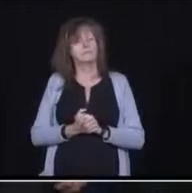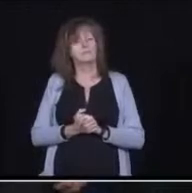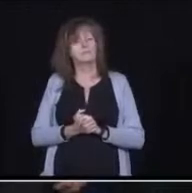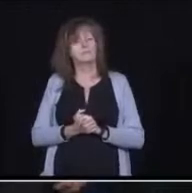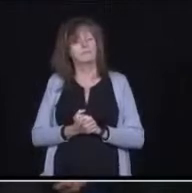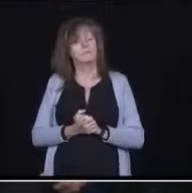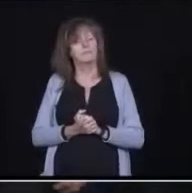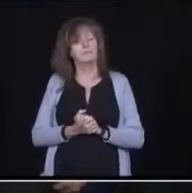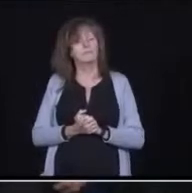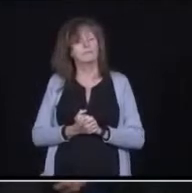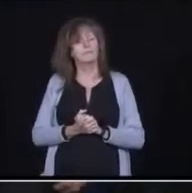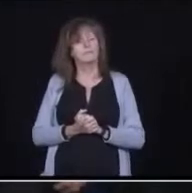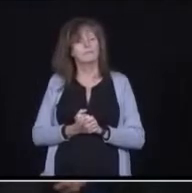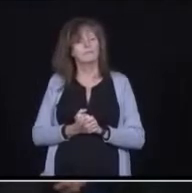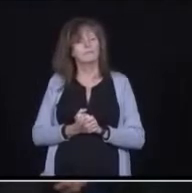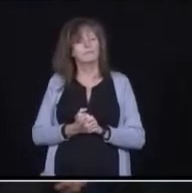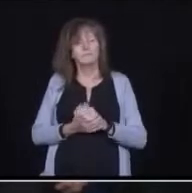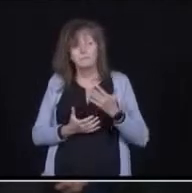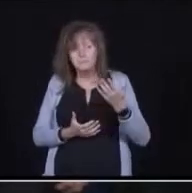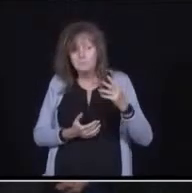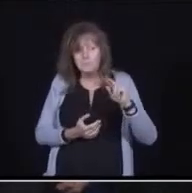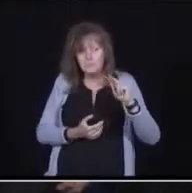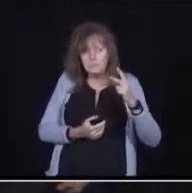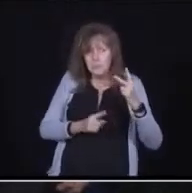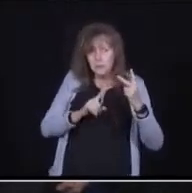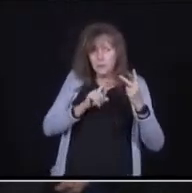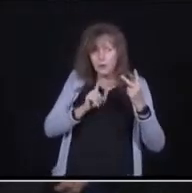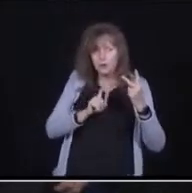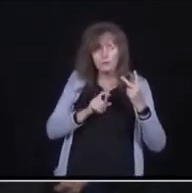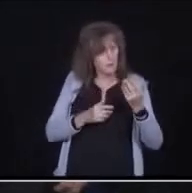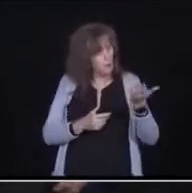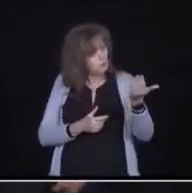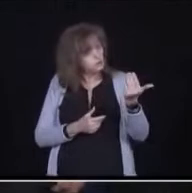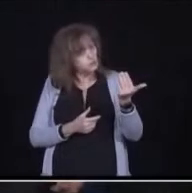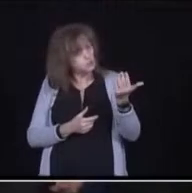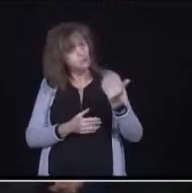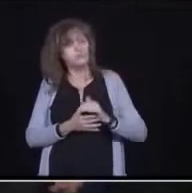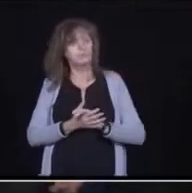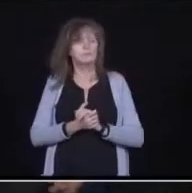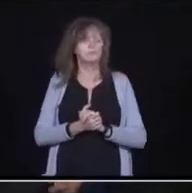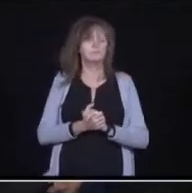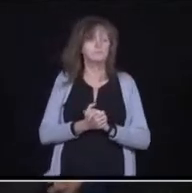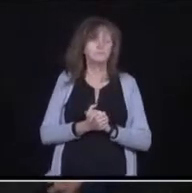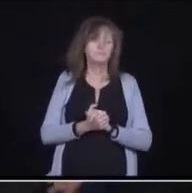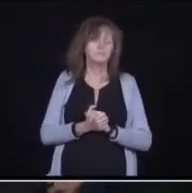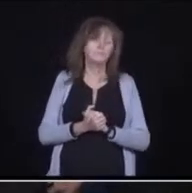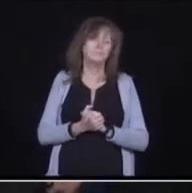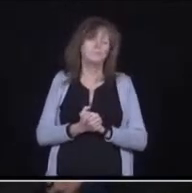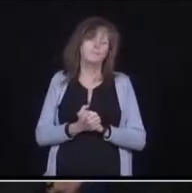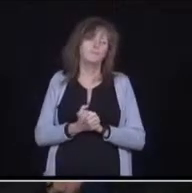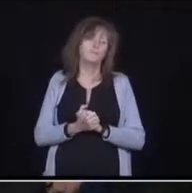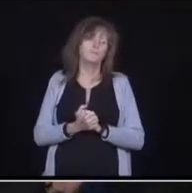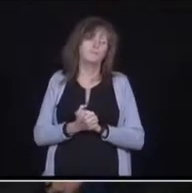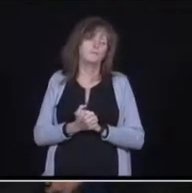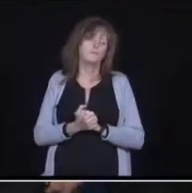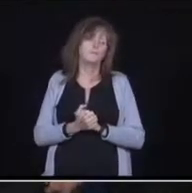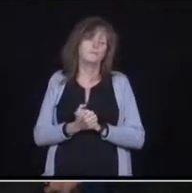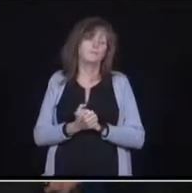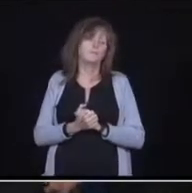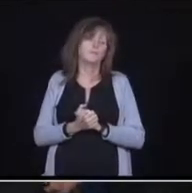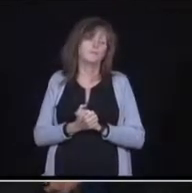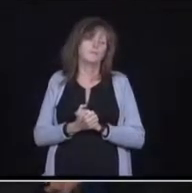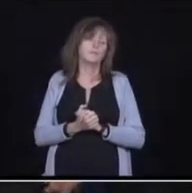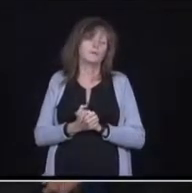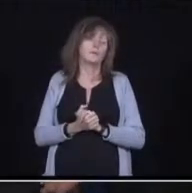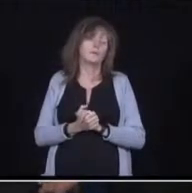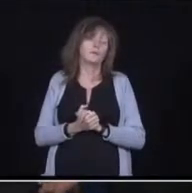Rob, follow up. Okay, just to follow up, this morning, Health Minister Elliott said that we'll be up